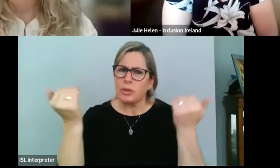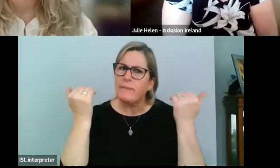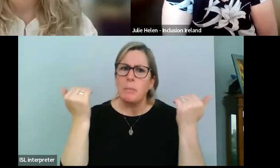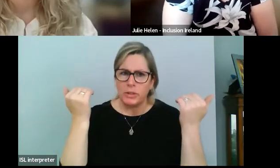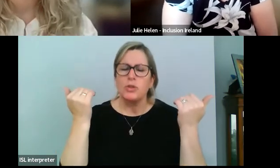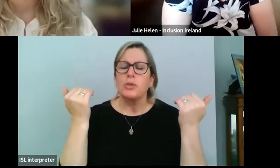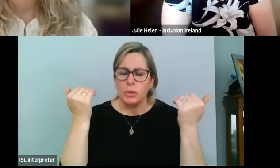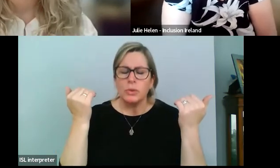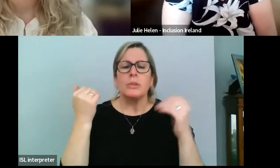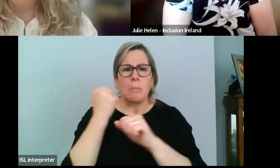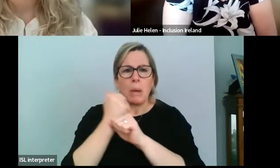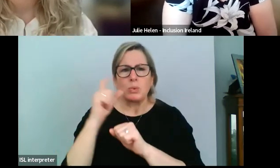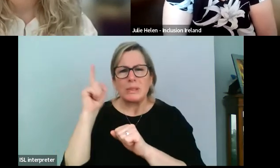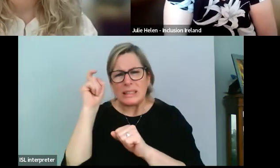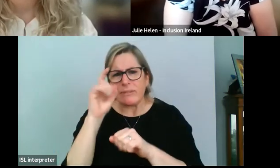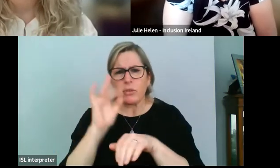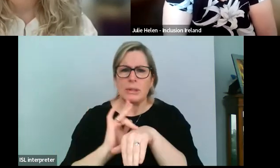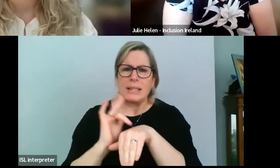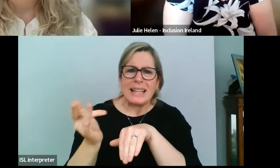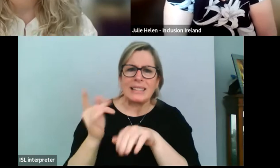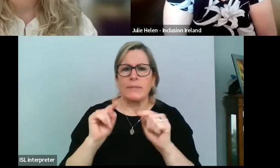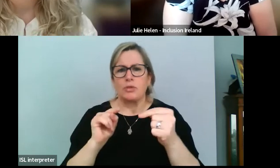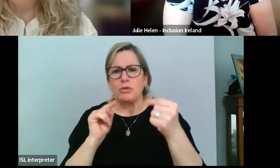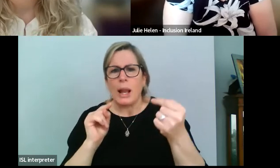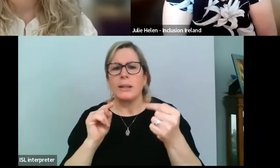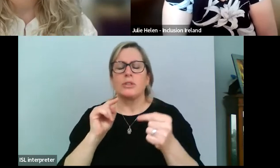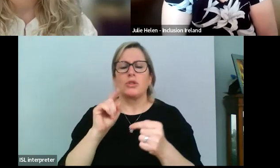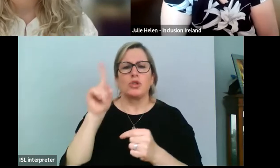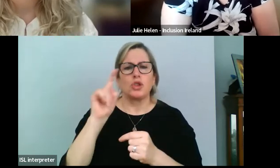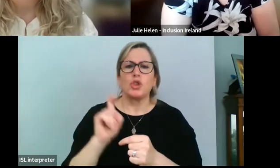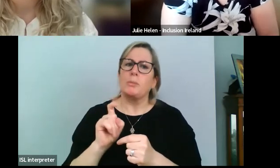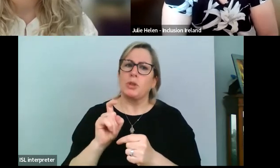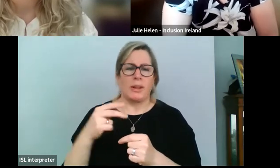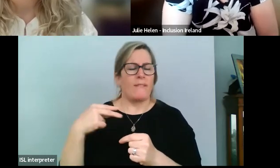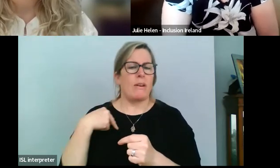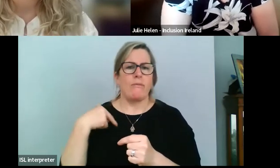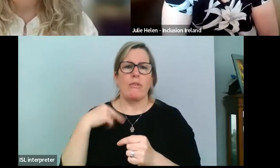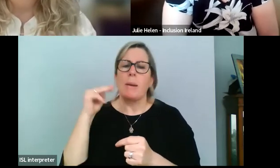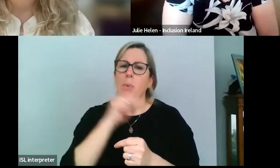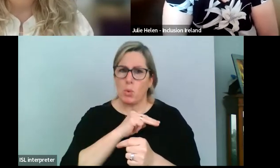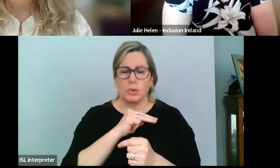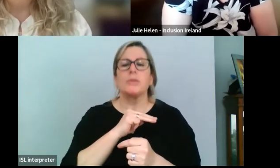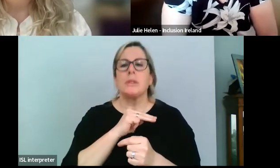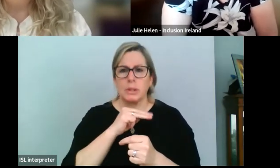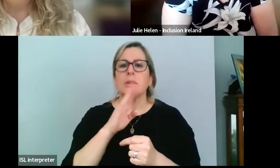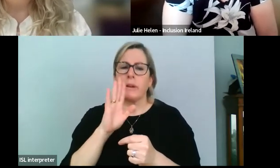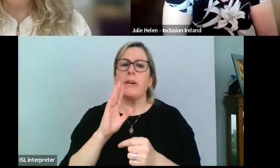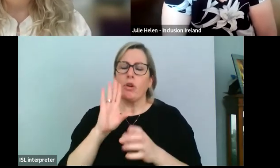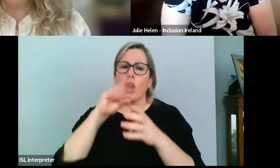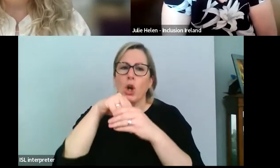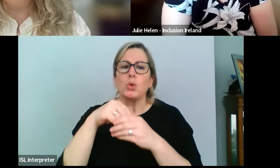around difficult and sensitive and challenging subjects is really important to